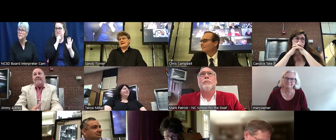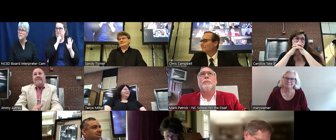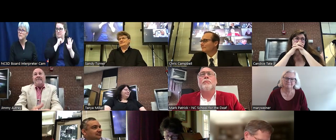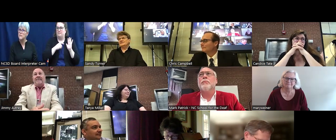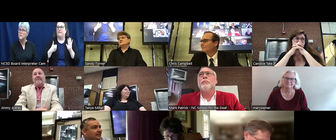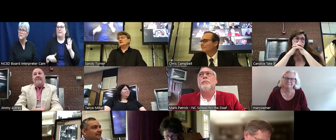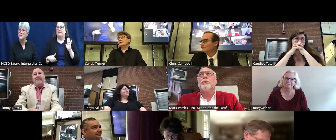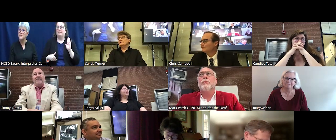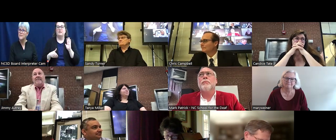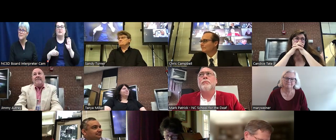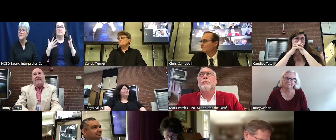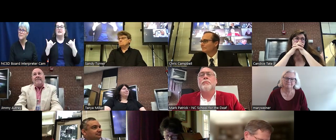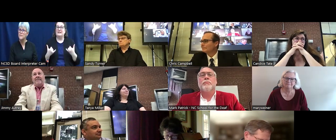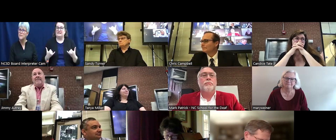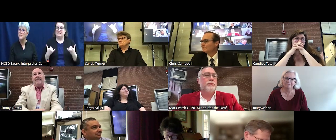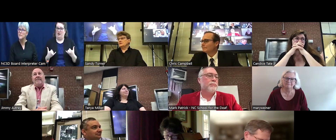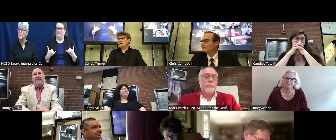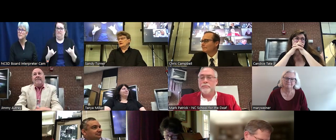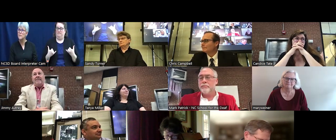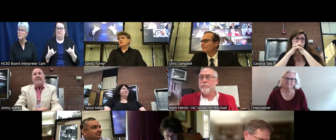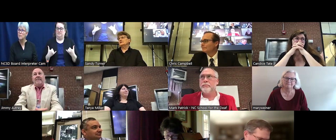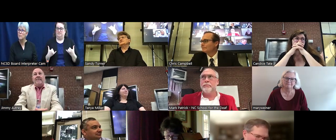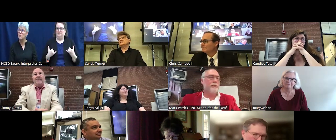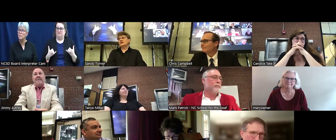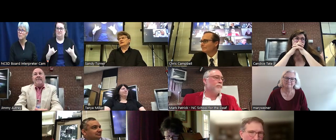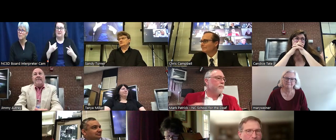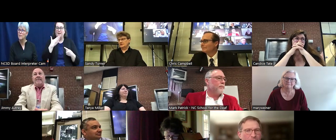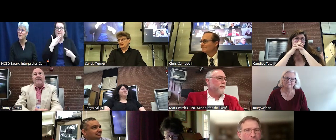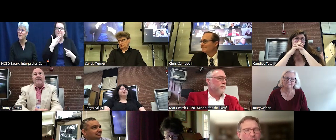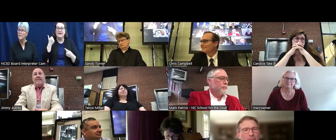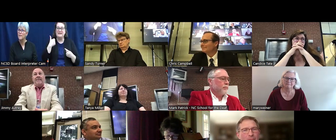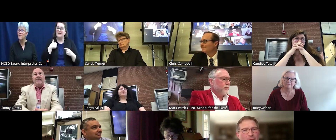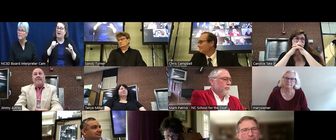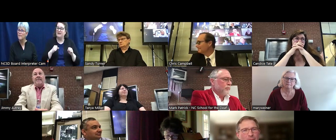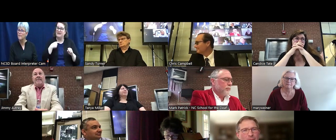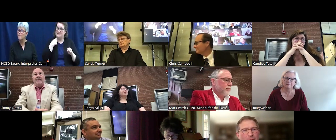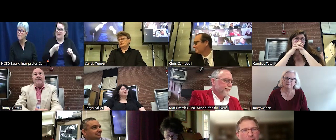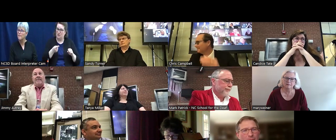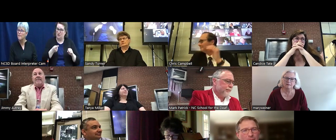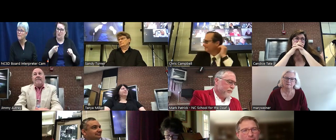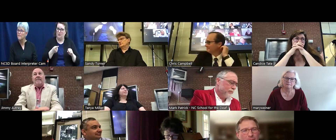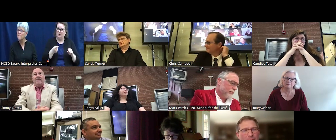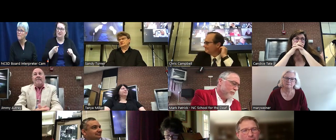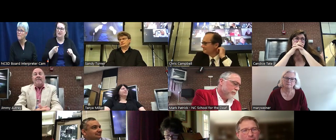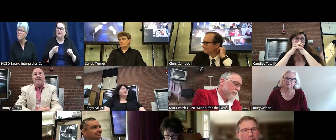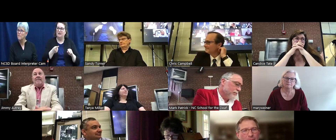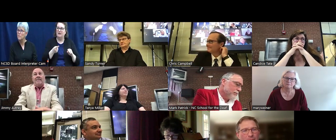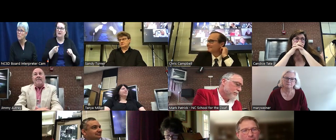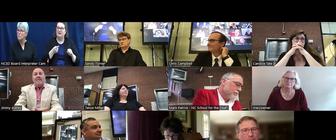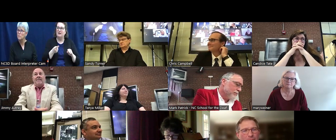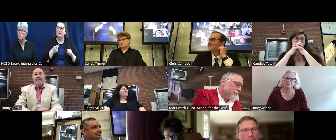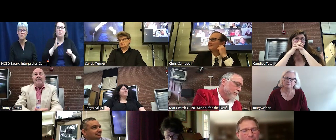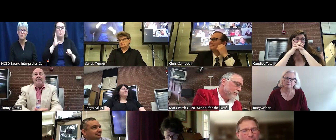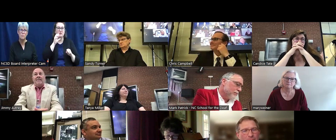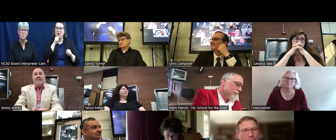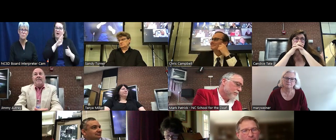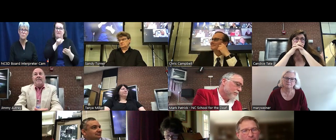At this time, as best as I can tell, there will not be a central office.